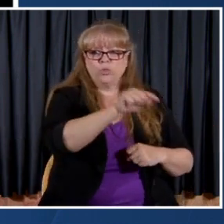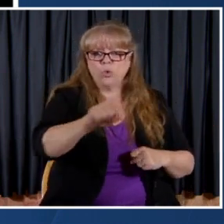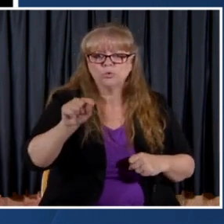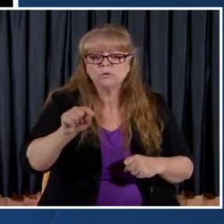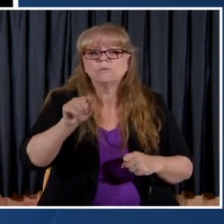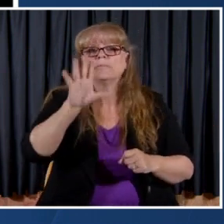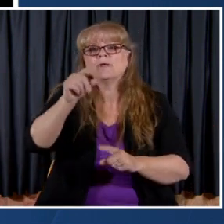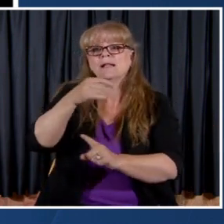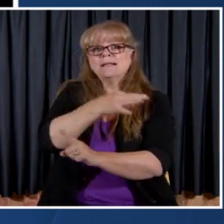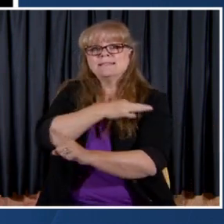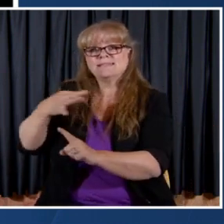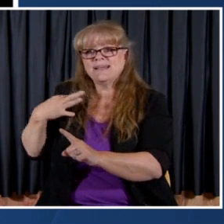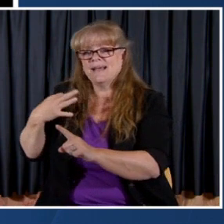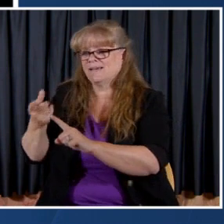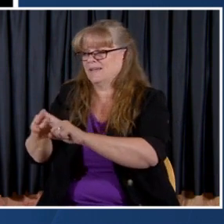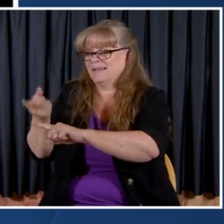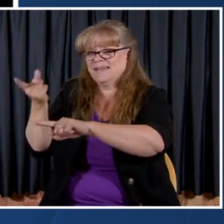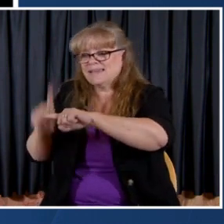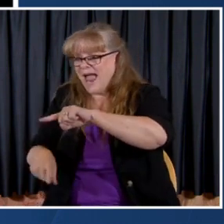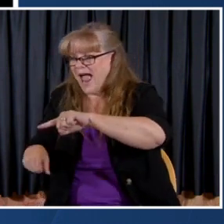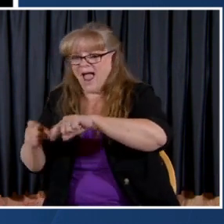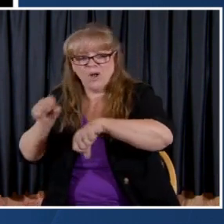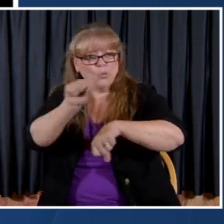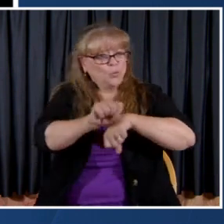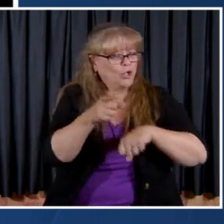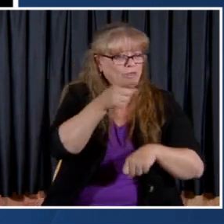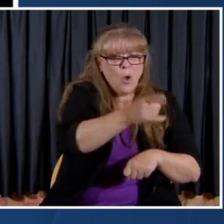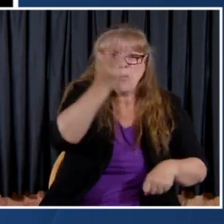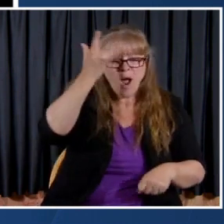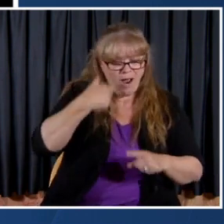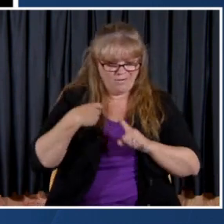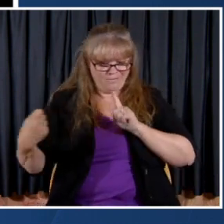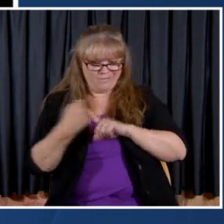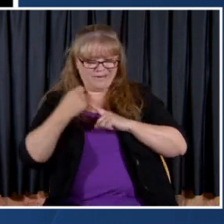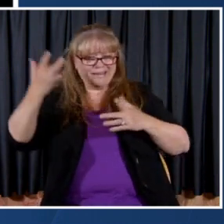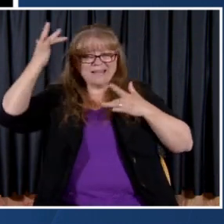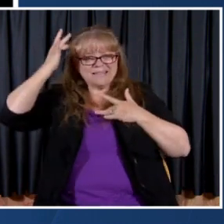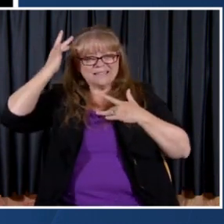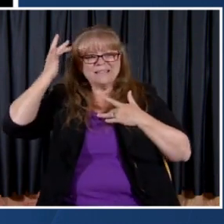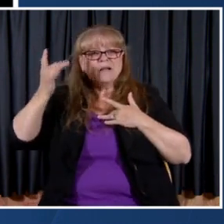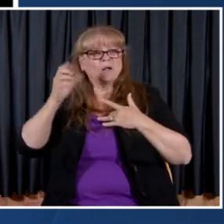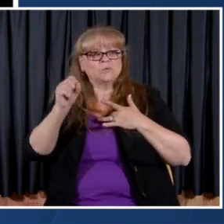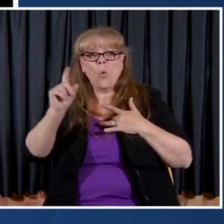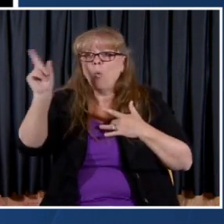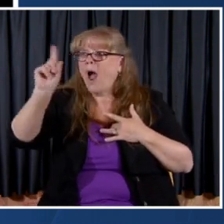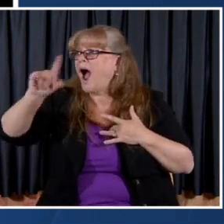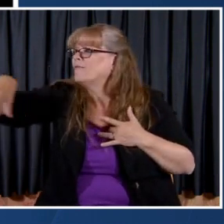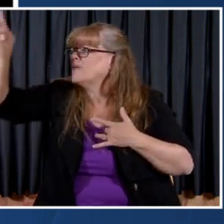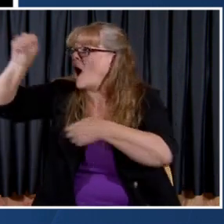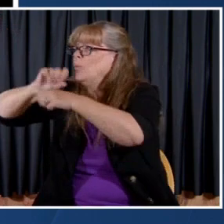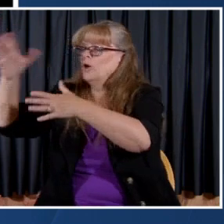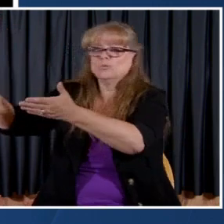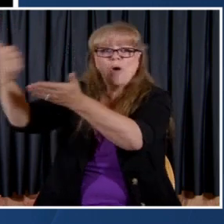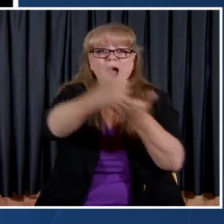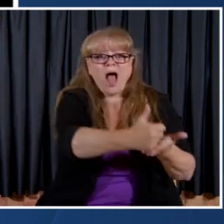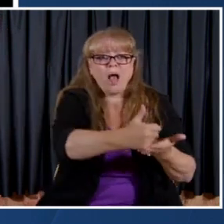you know what? I know that there's Coloradans looking for work right now. Well, there's areas that are hiring. So go to